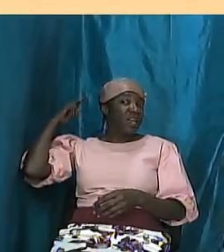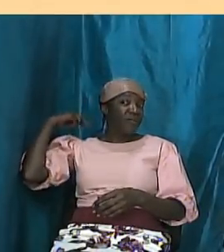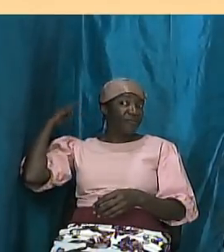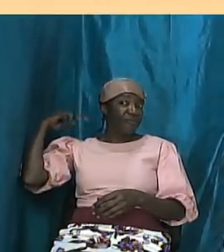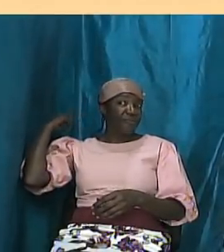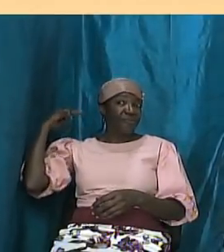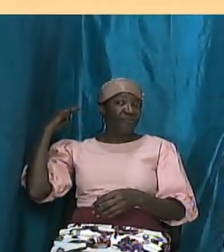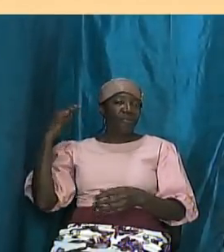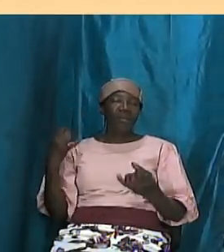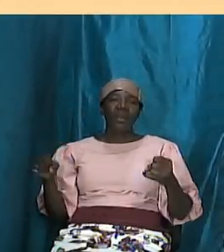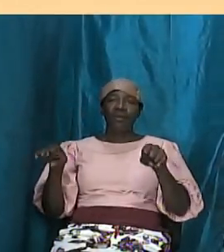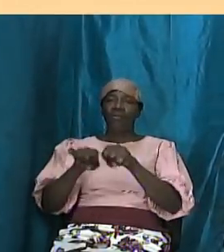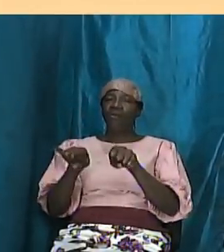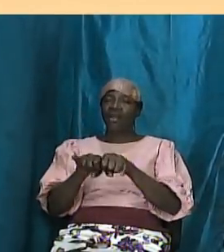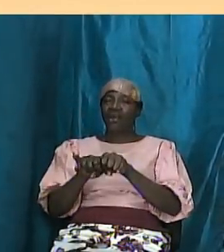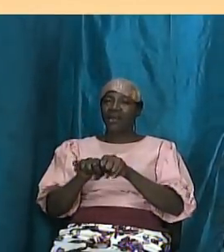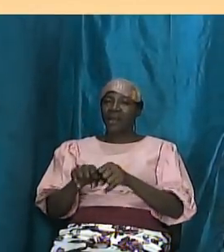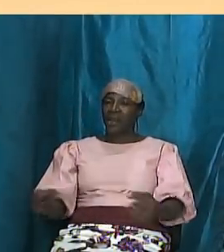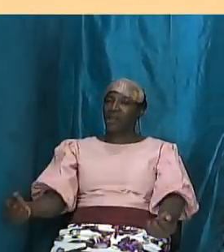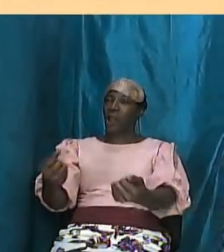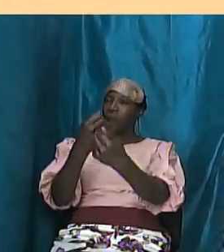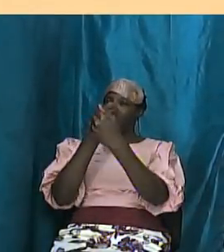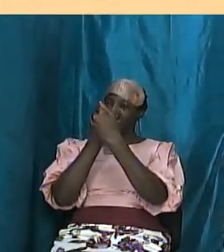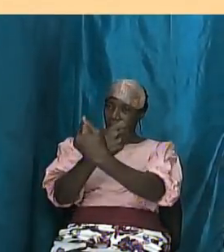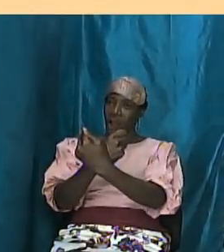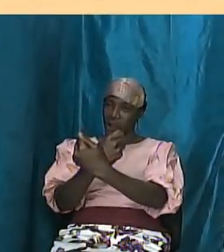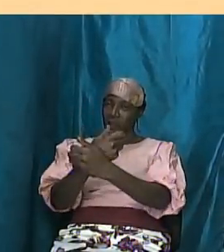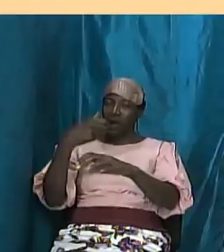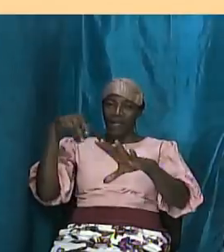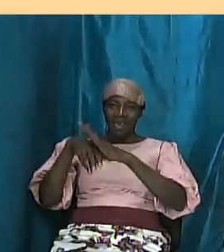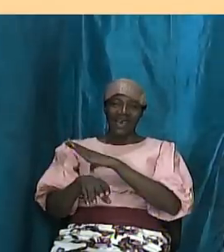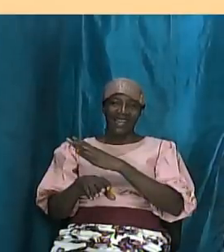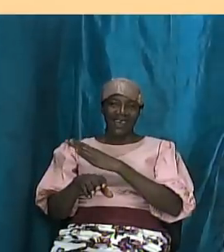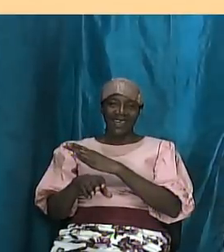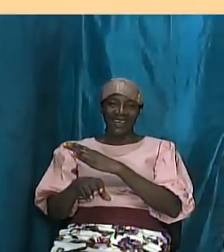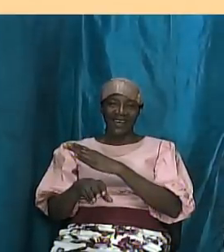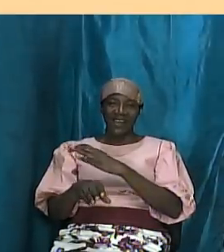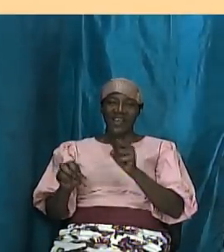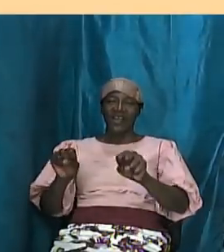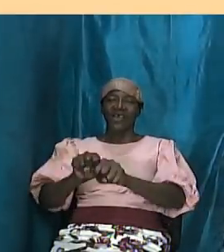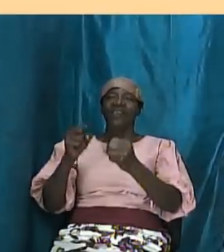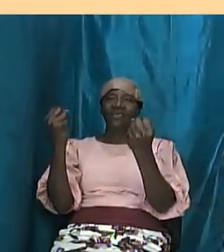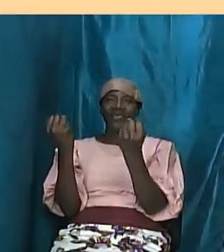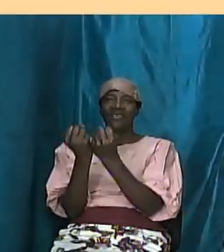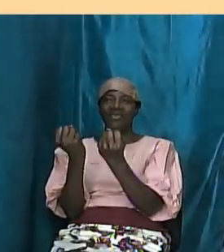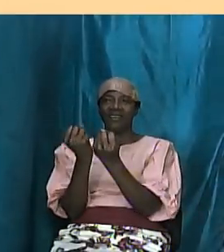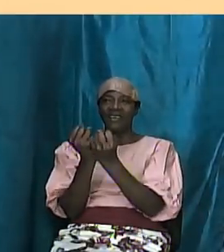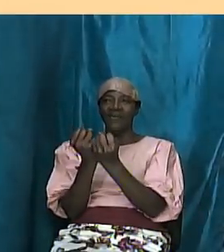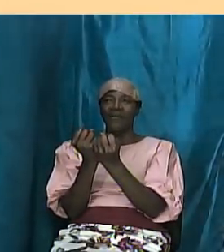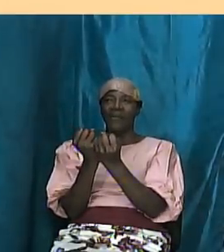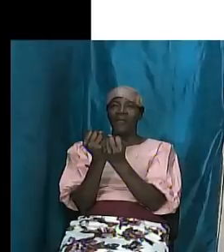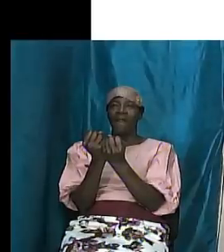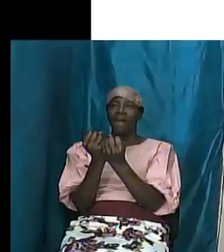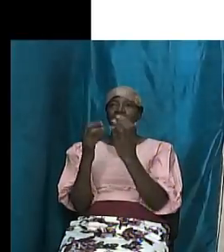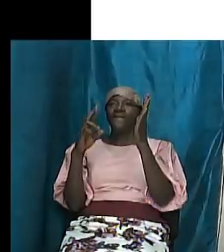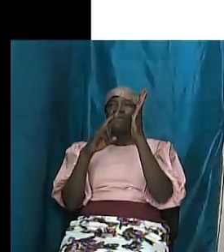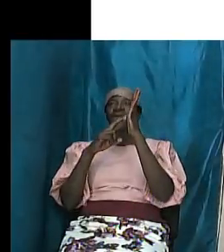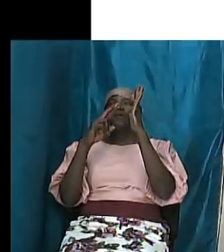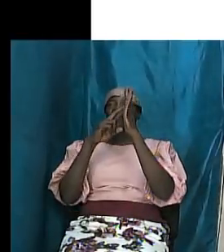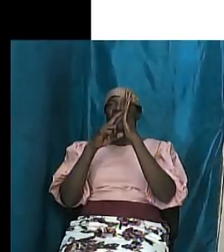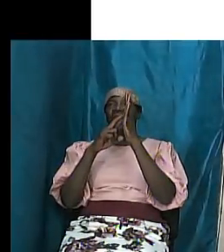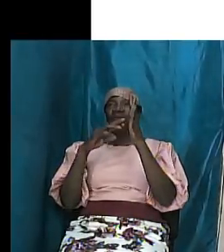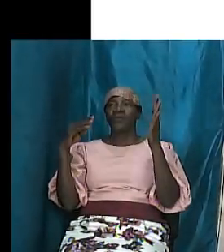that we have that locked in our system. So let us do a quick review.